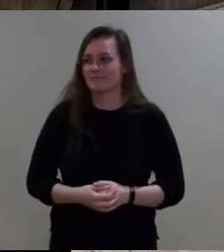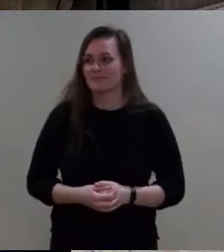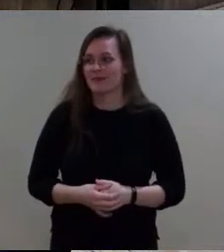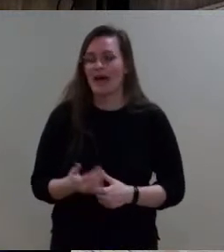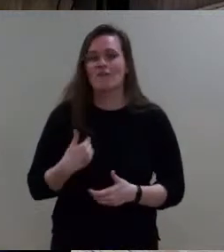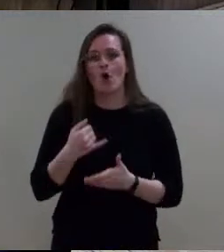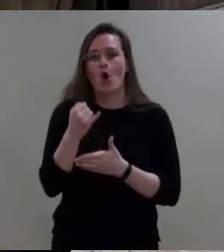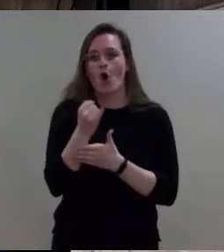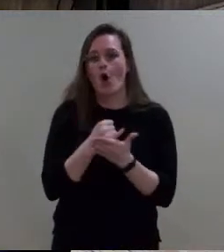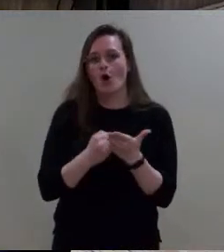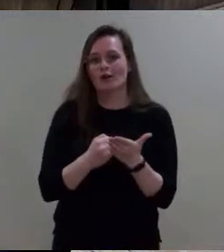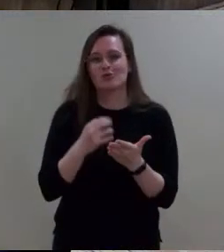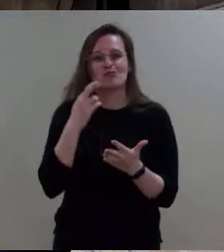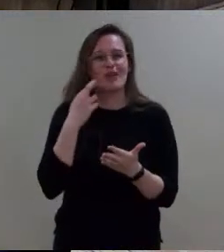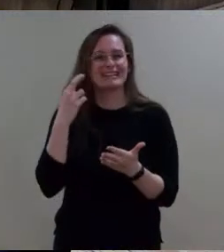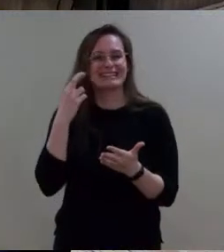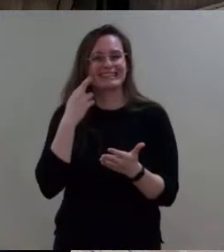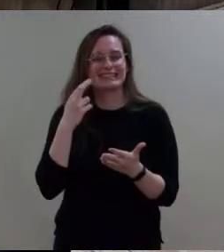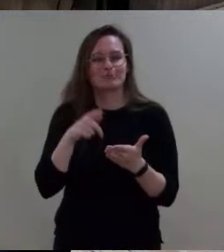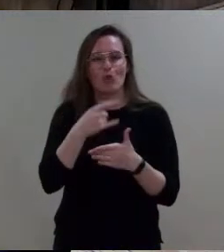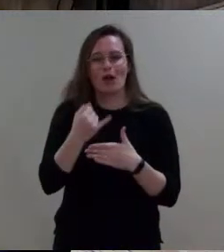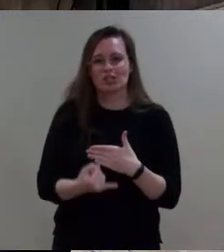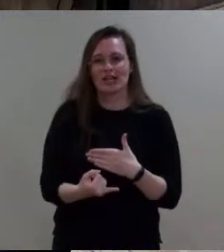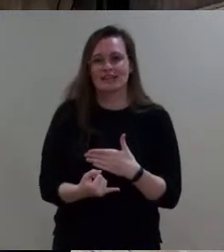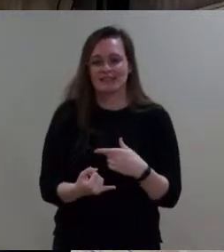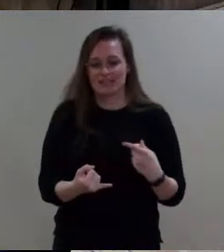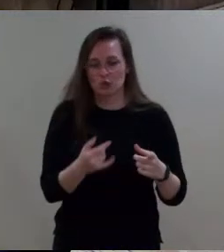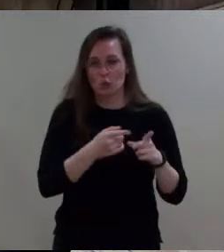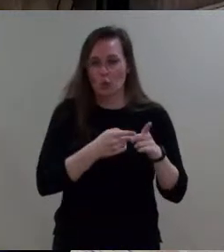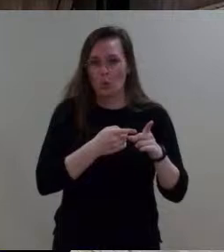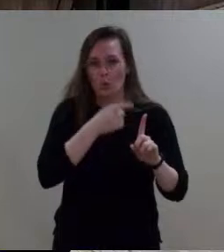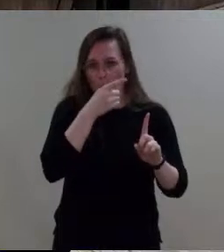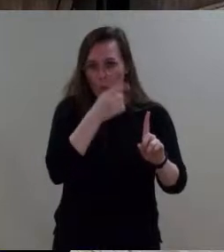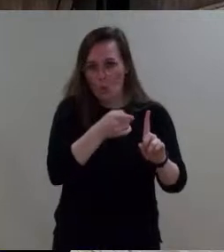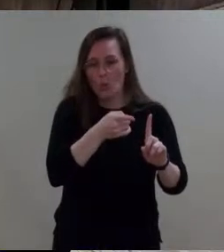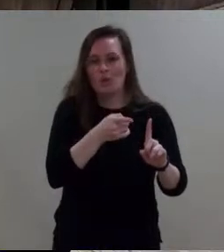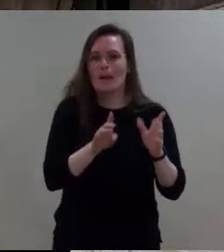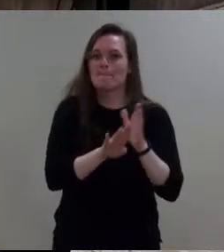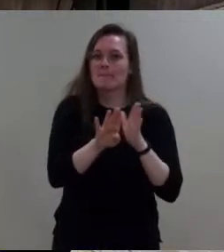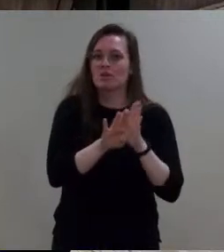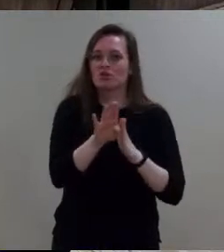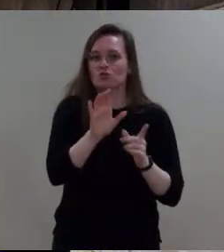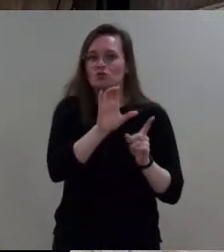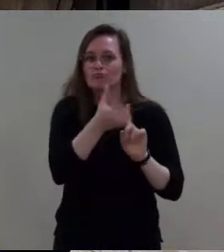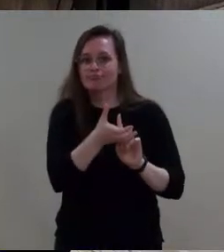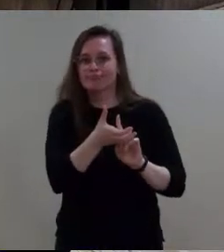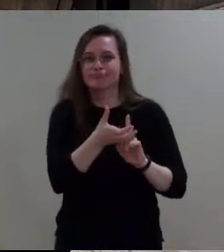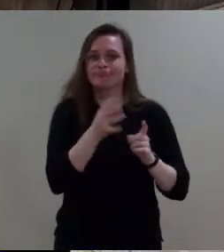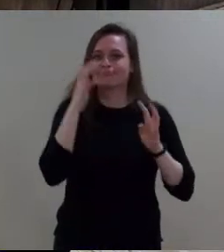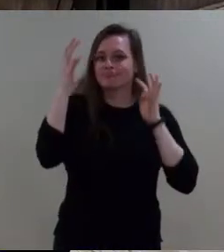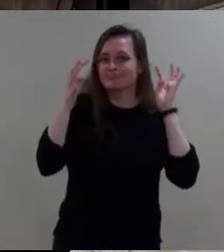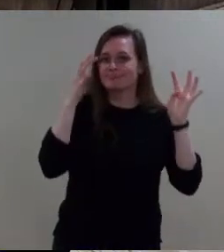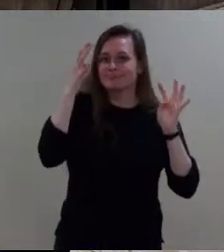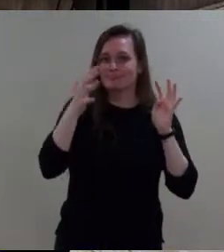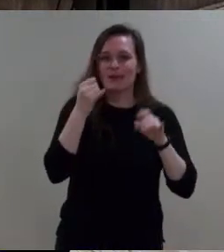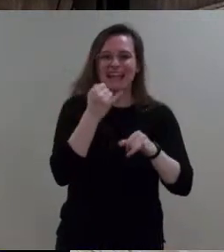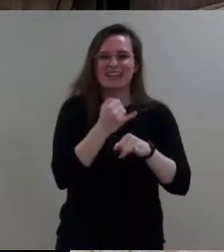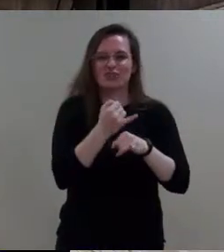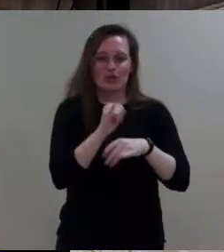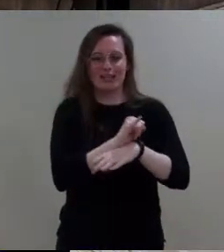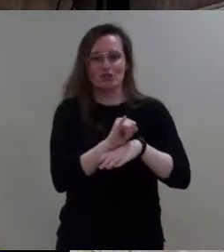project, so it's all about building the cultural and creative industries of tomorrow. So how it works